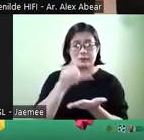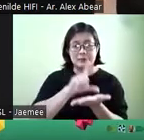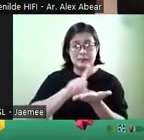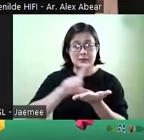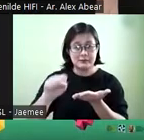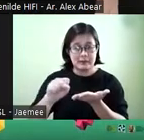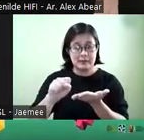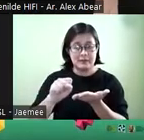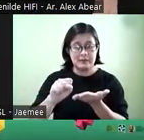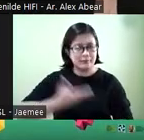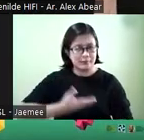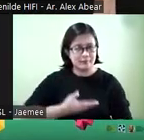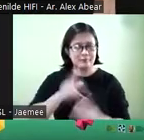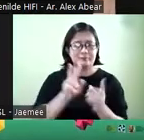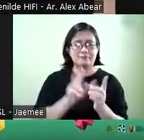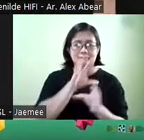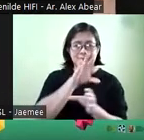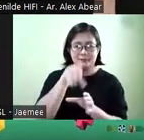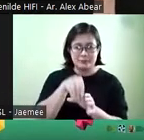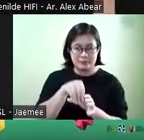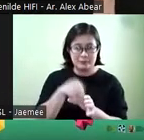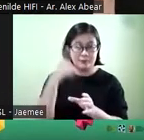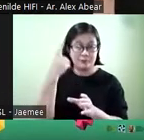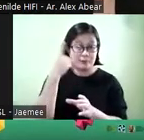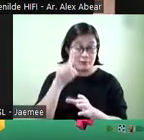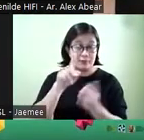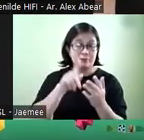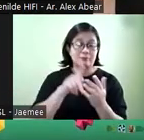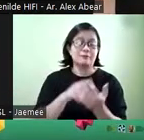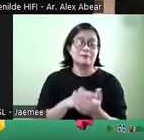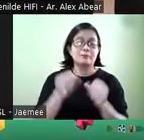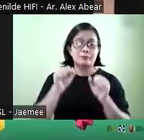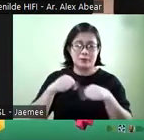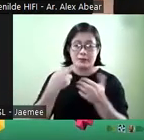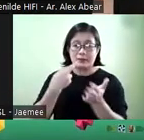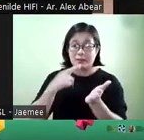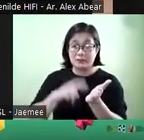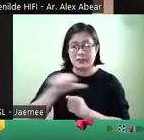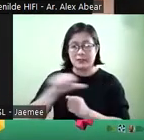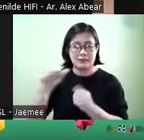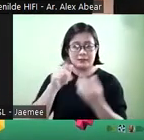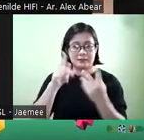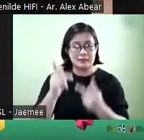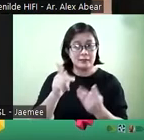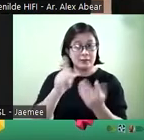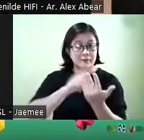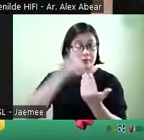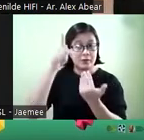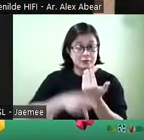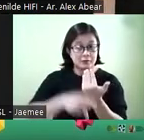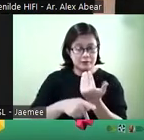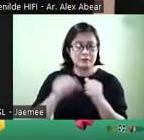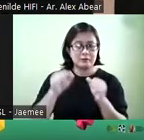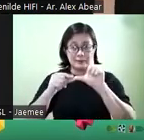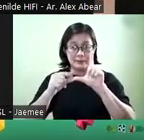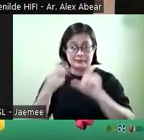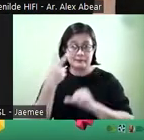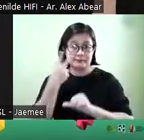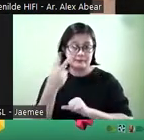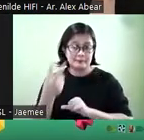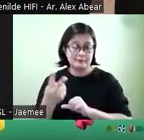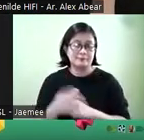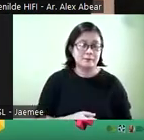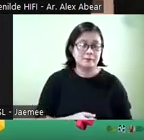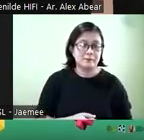to join our program. So you may register your capstone or any project to our link that we will share in a few. So